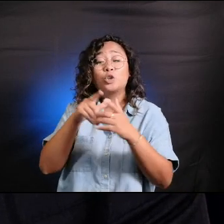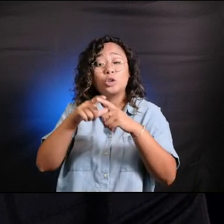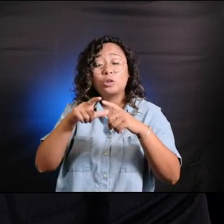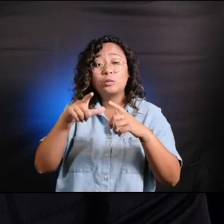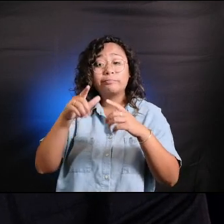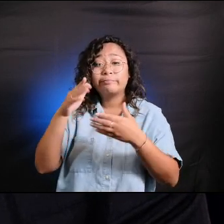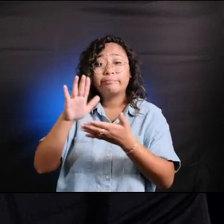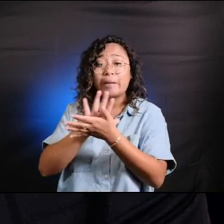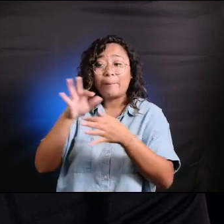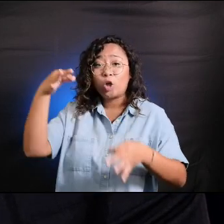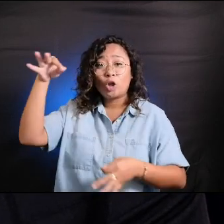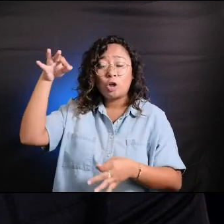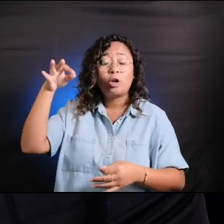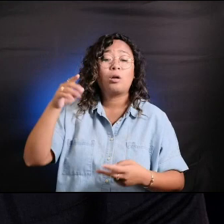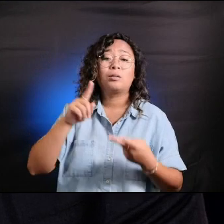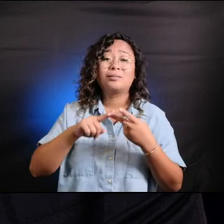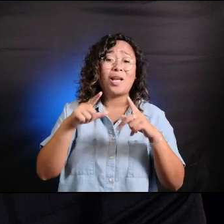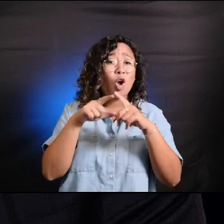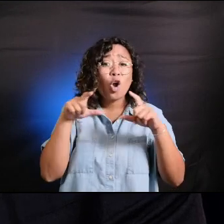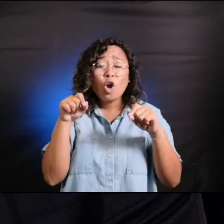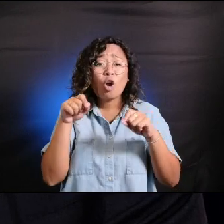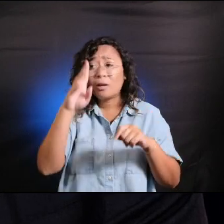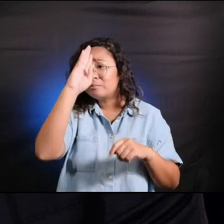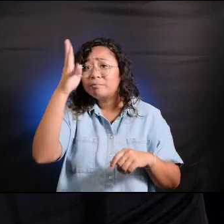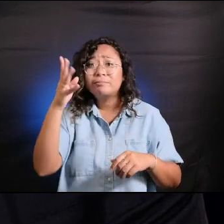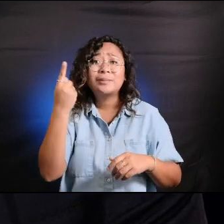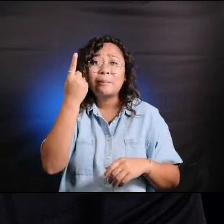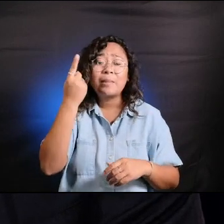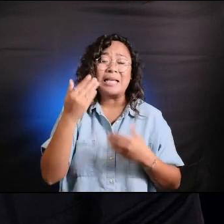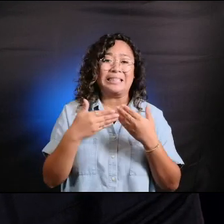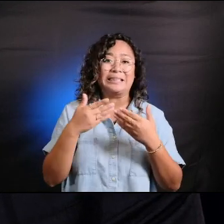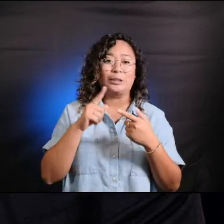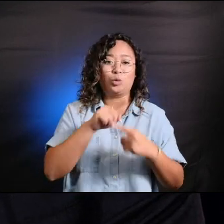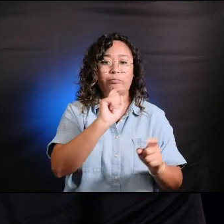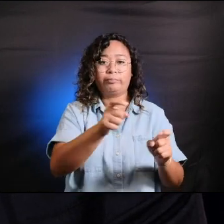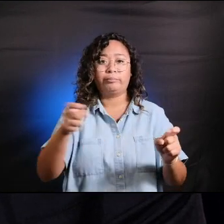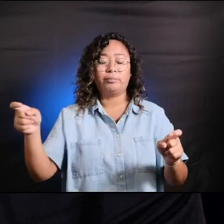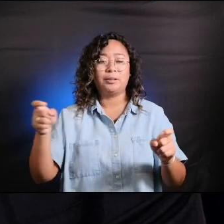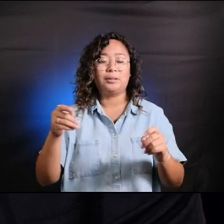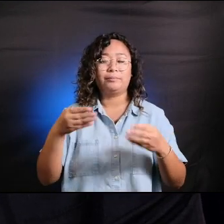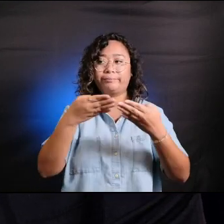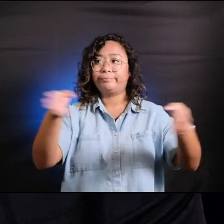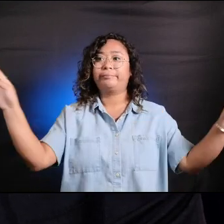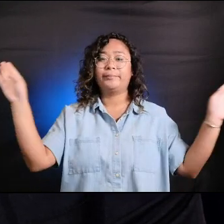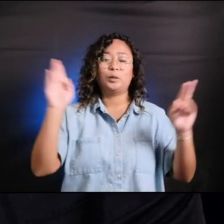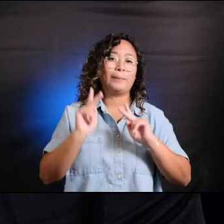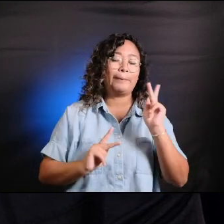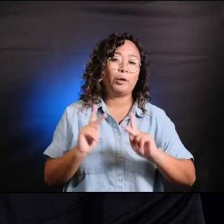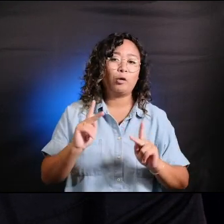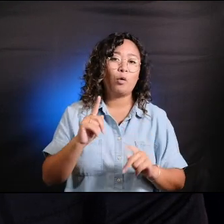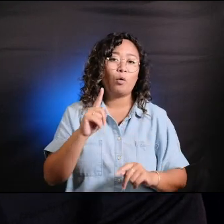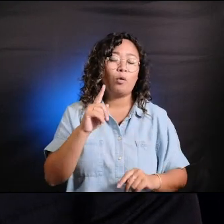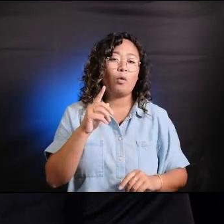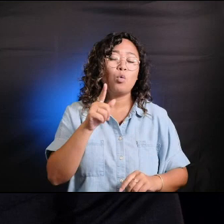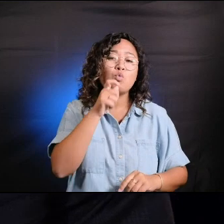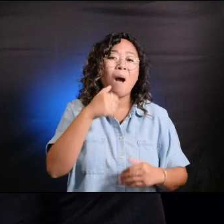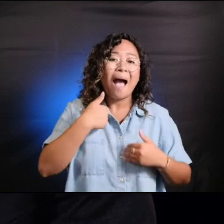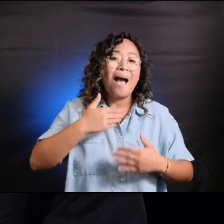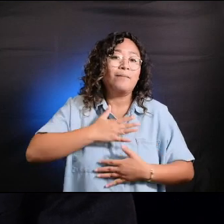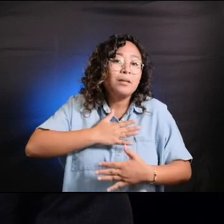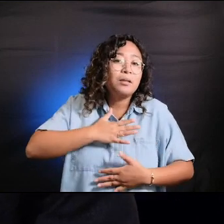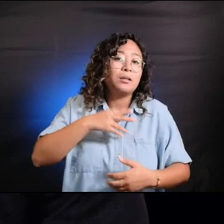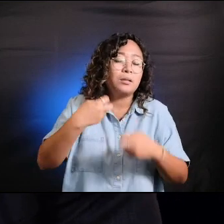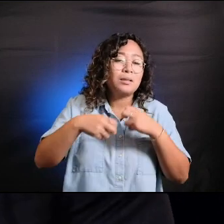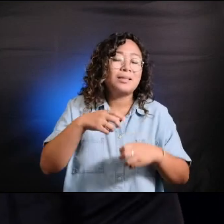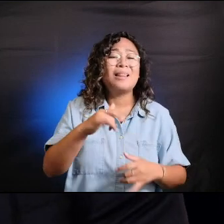or maybe they can devise some kind of card or something so that it'll be easier to issue on a wide basis to those patients. That is an